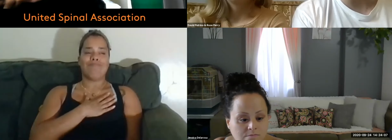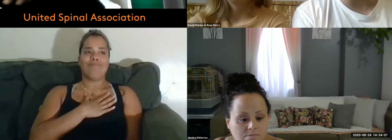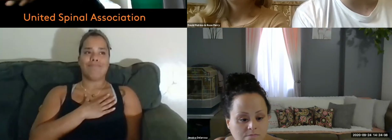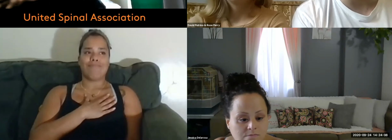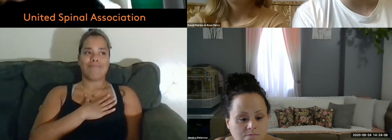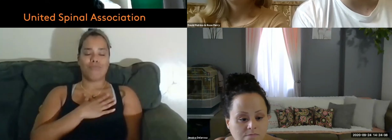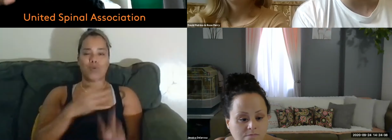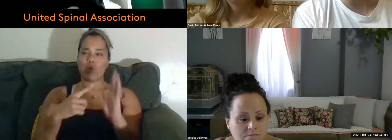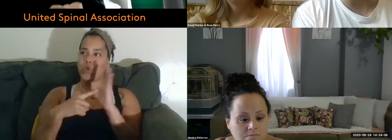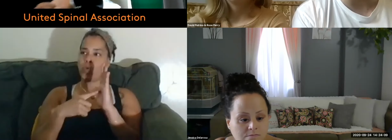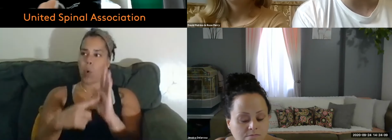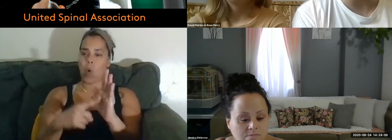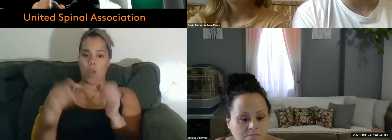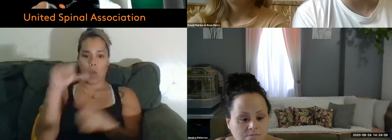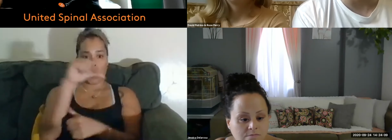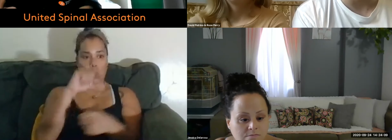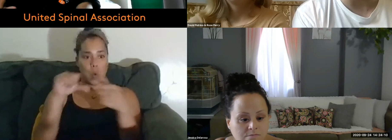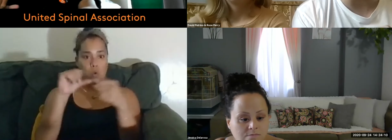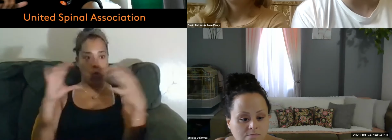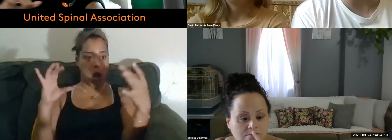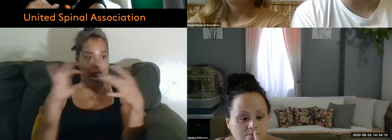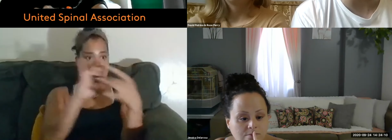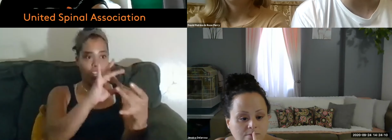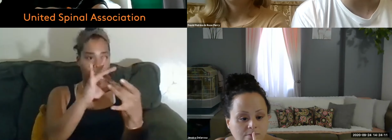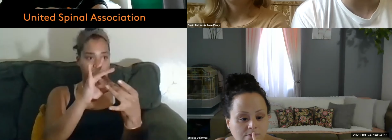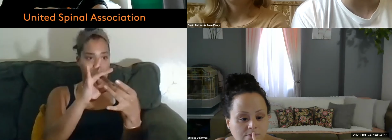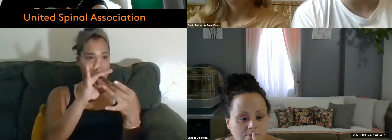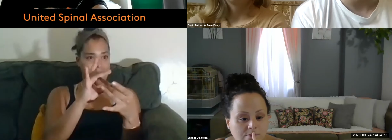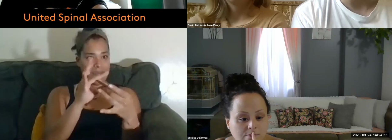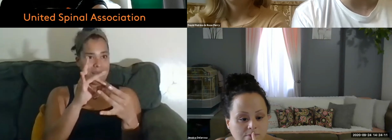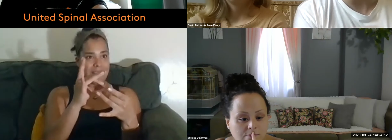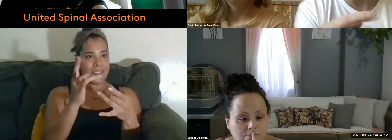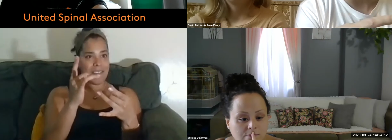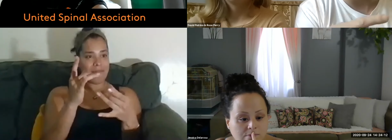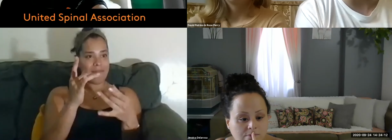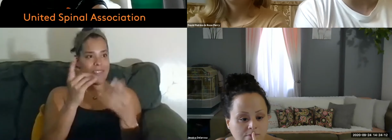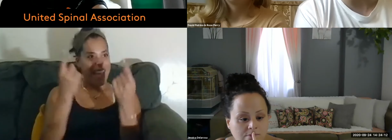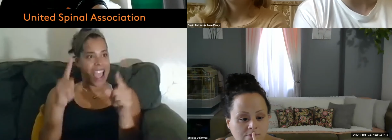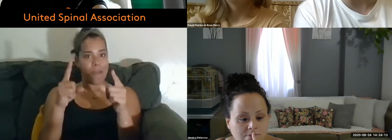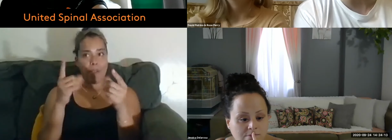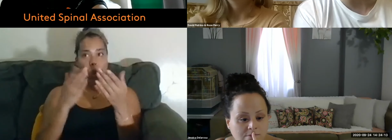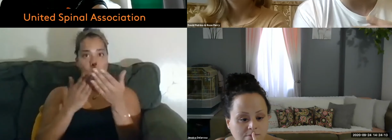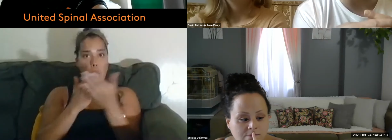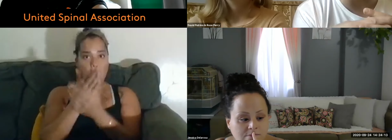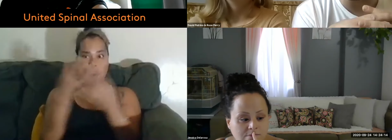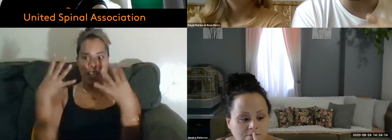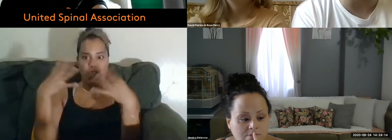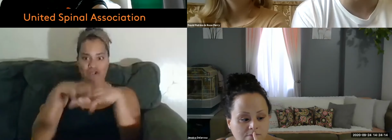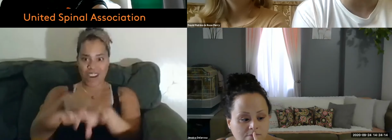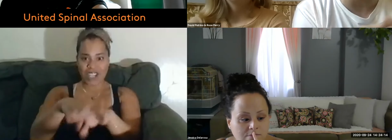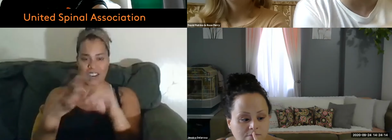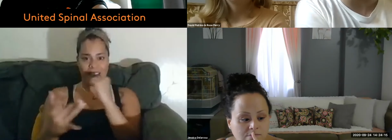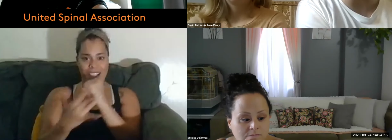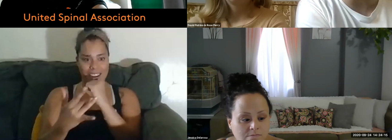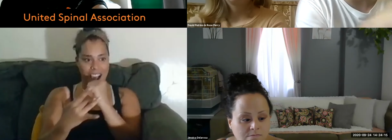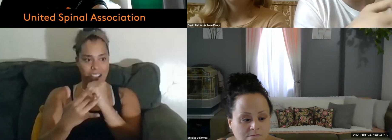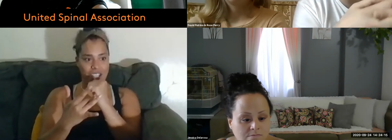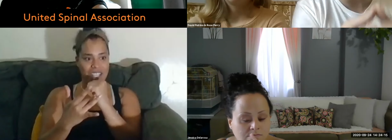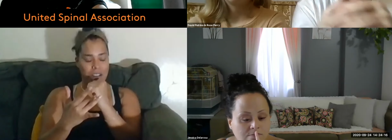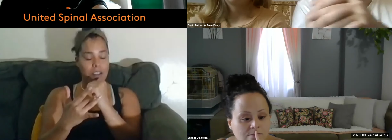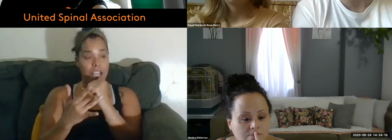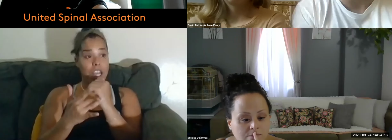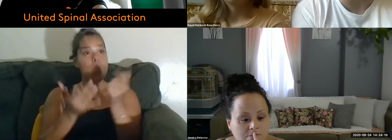social connection we brought about through the integration of technology, it went both ways. It was healing to the patient,